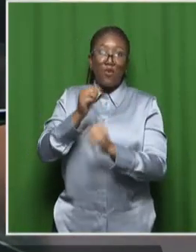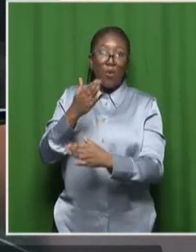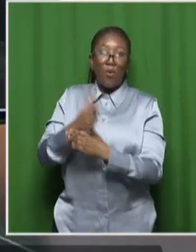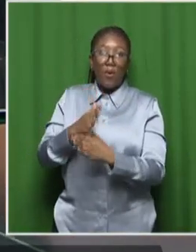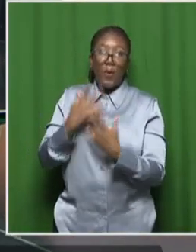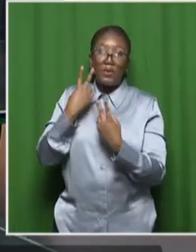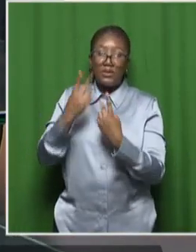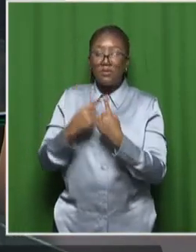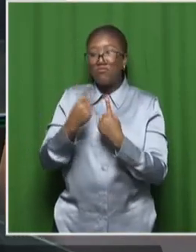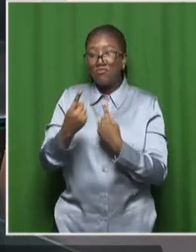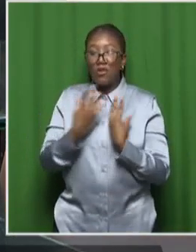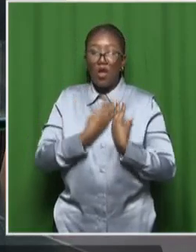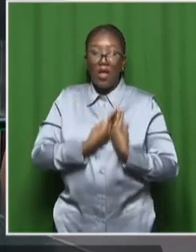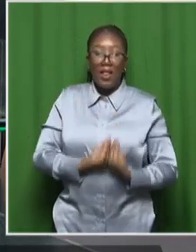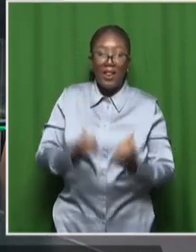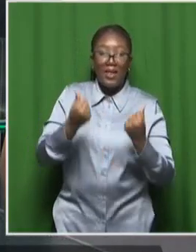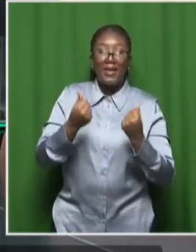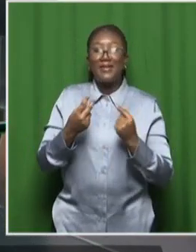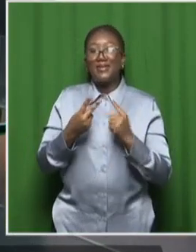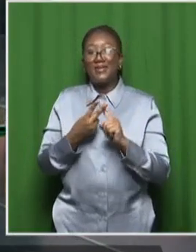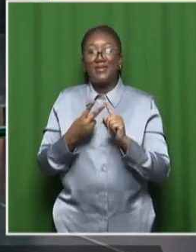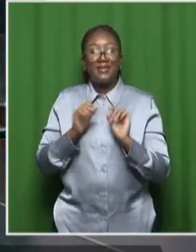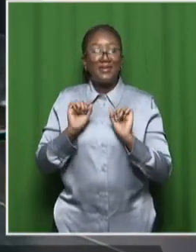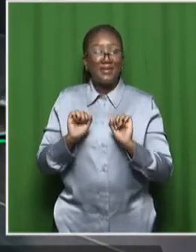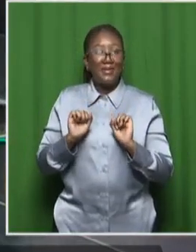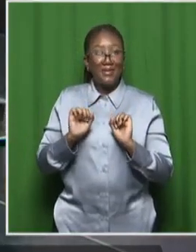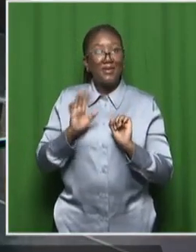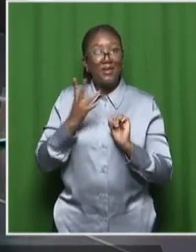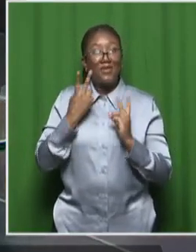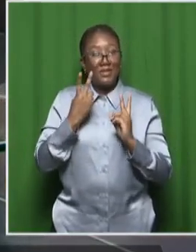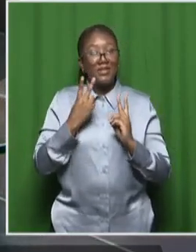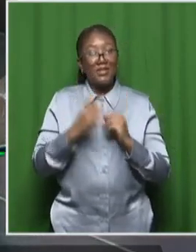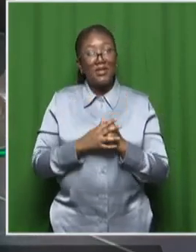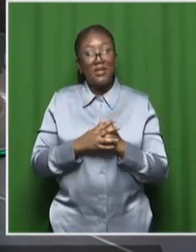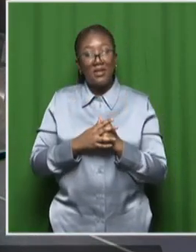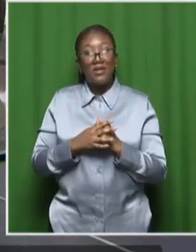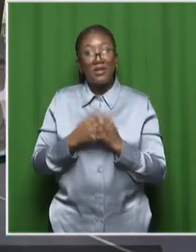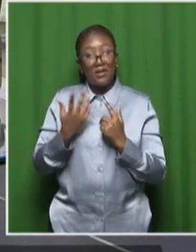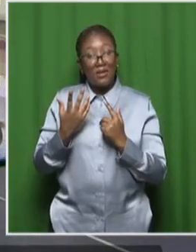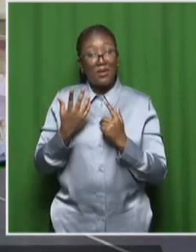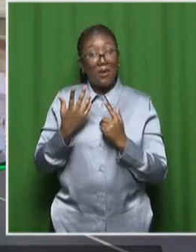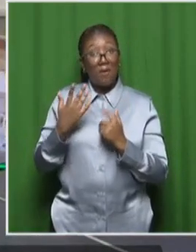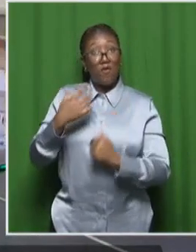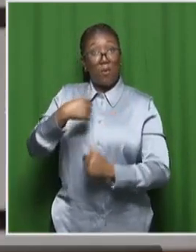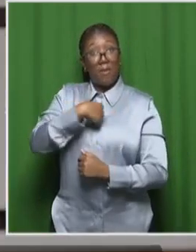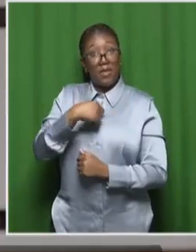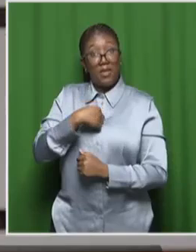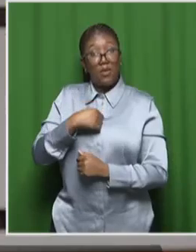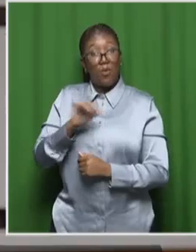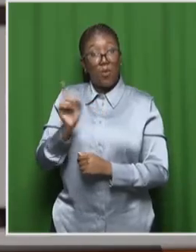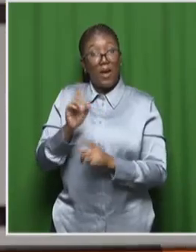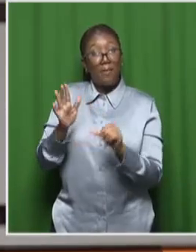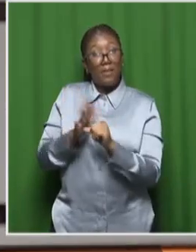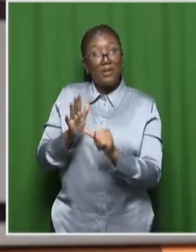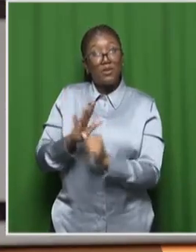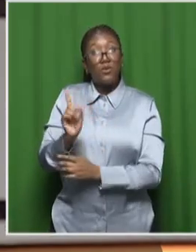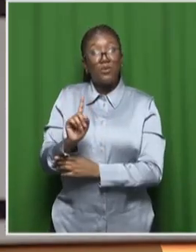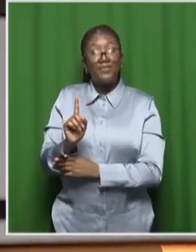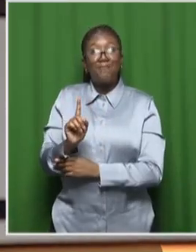nostalgic, healing, but also a trip down memory lane, right? To see how far we've come. More than anything, for me, I think it was more of